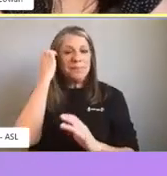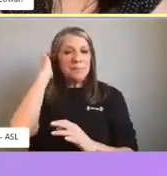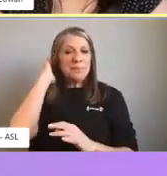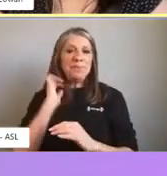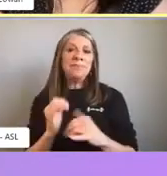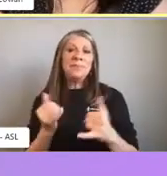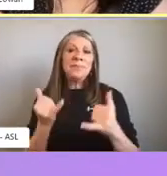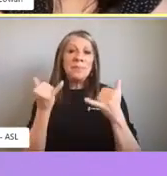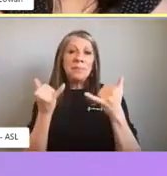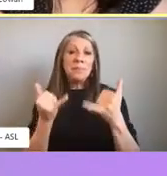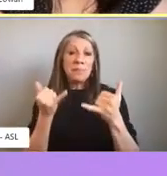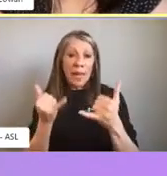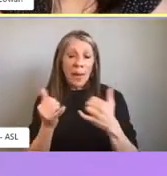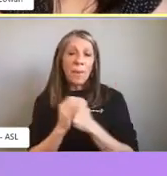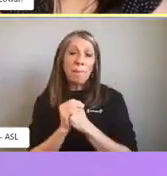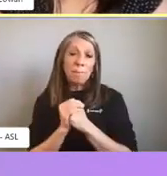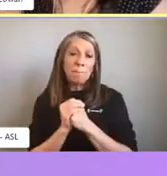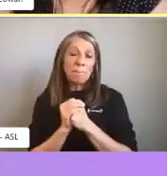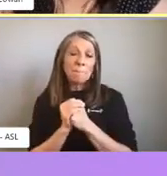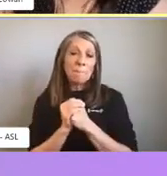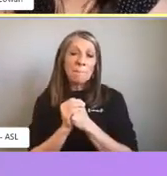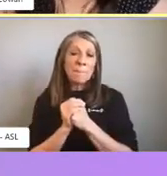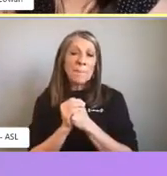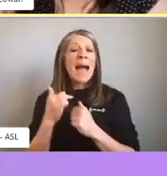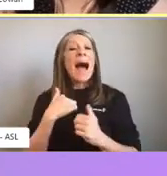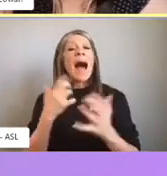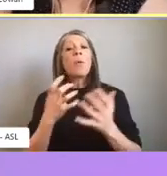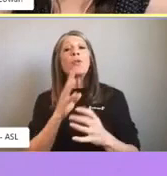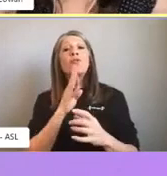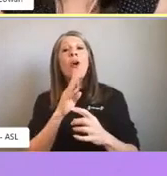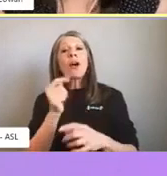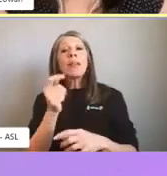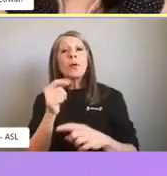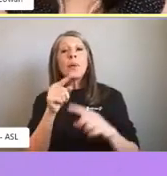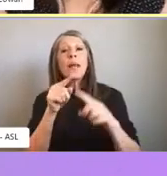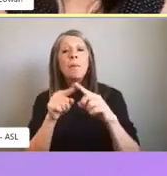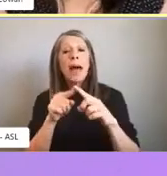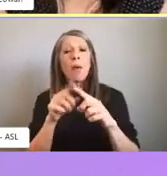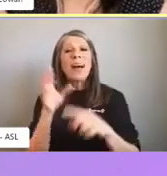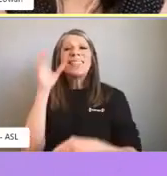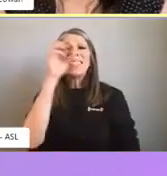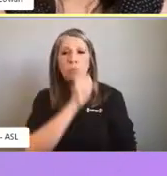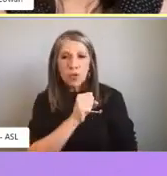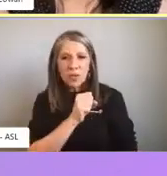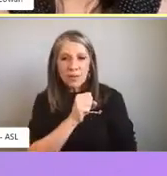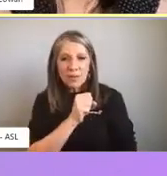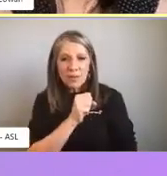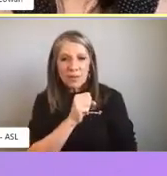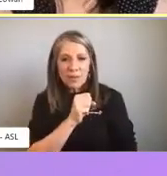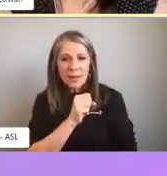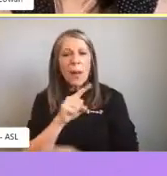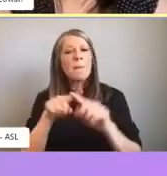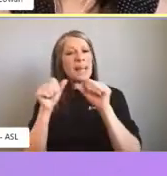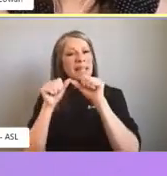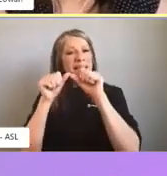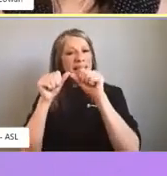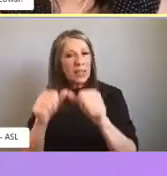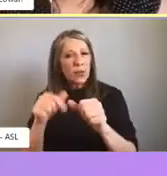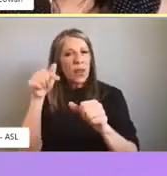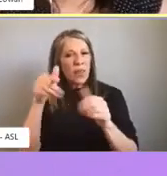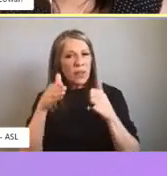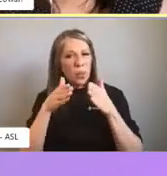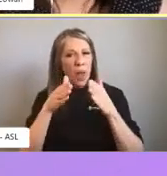And now I want to talk a little bit about assumptions, but continuing along this path